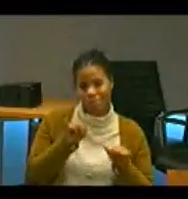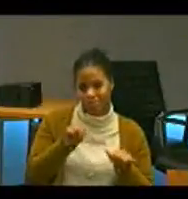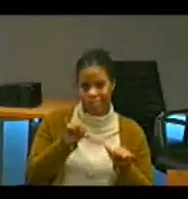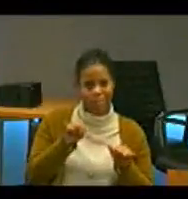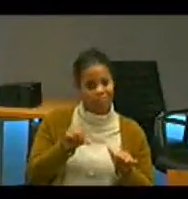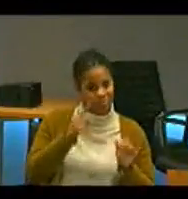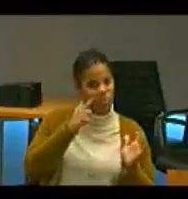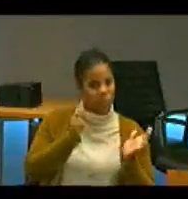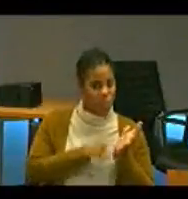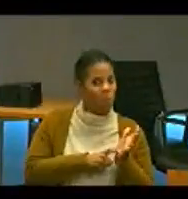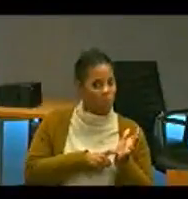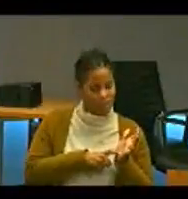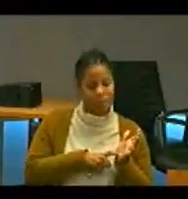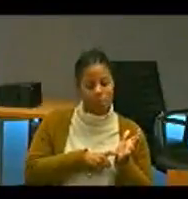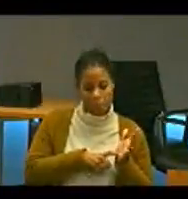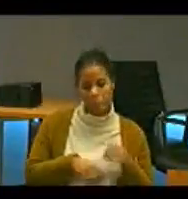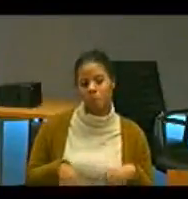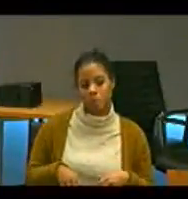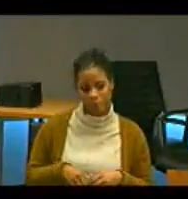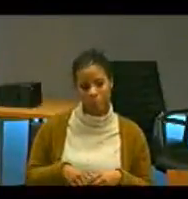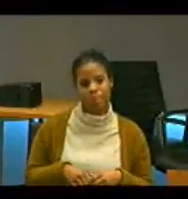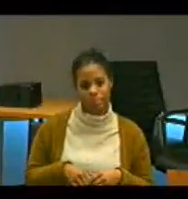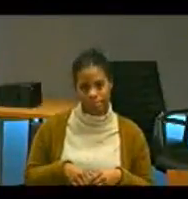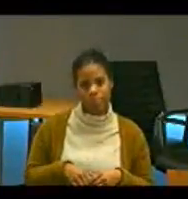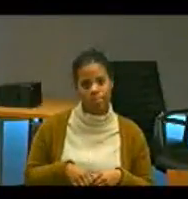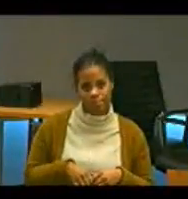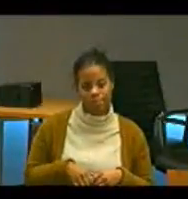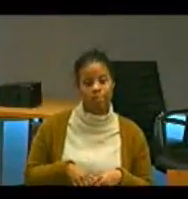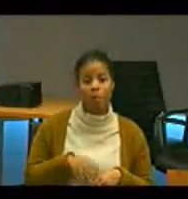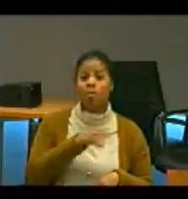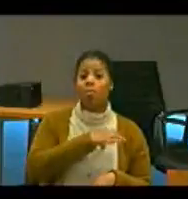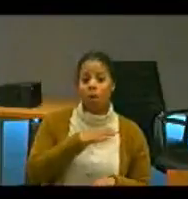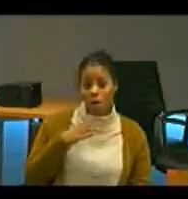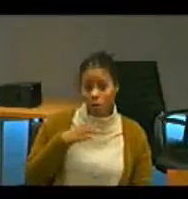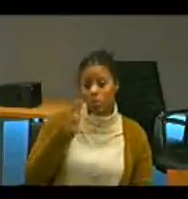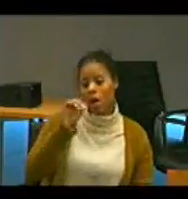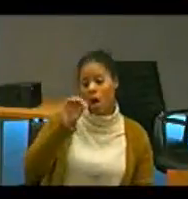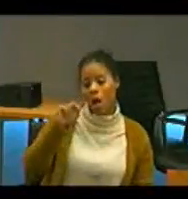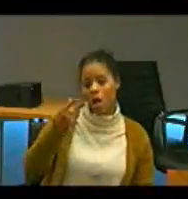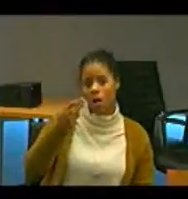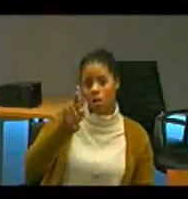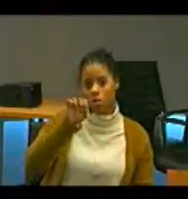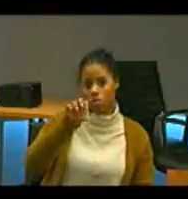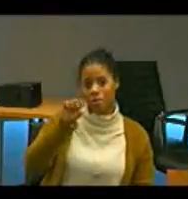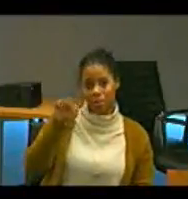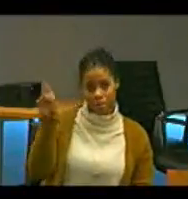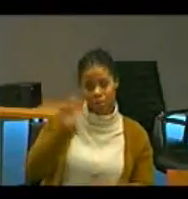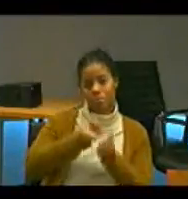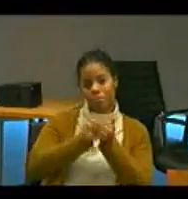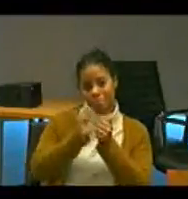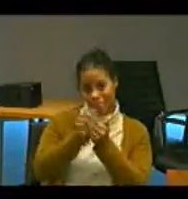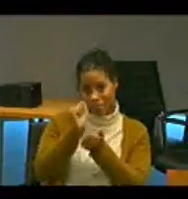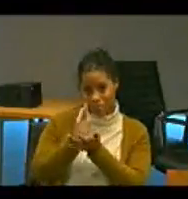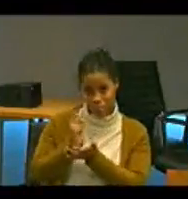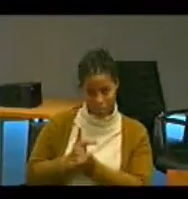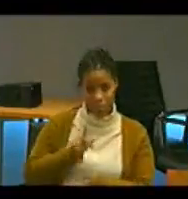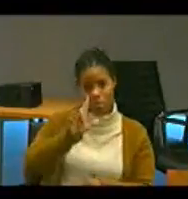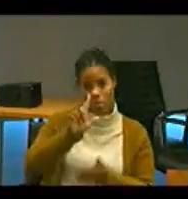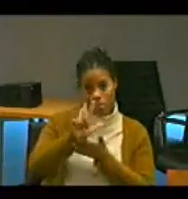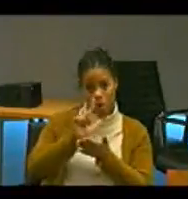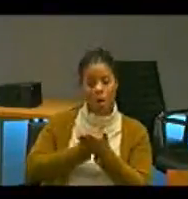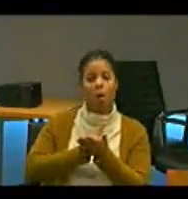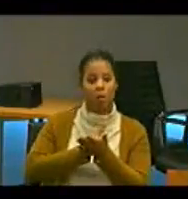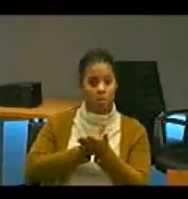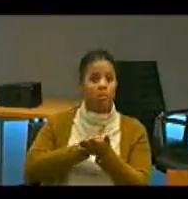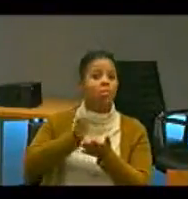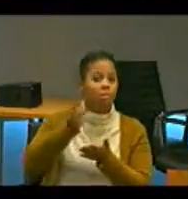right now that Congress is passing laws to that would effectively divert even more